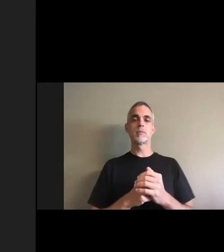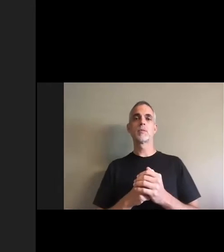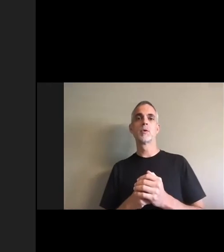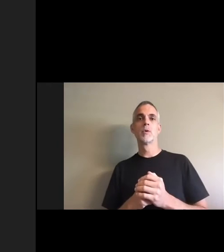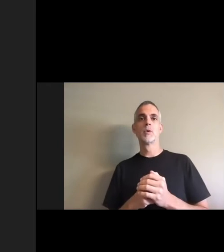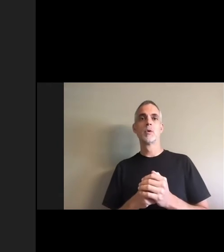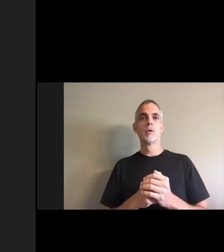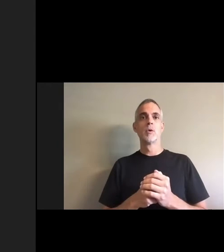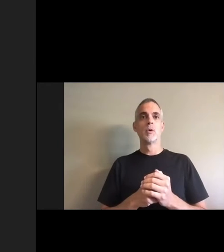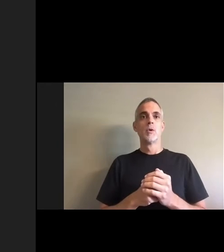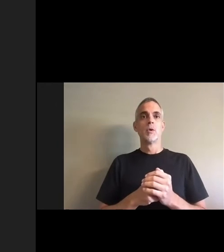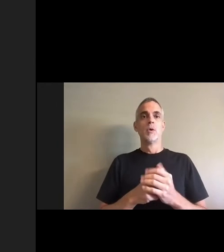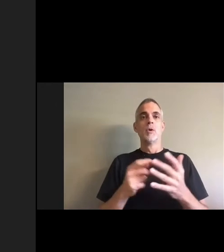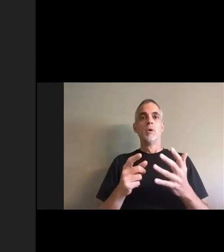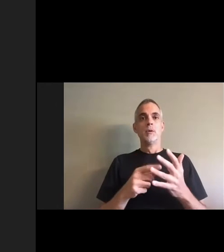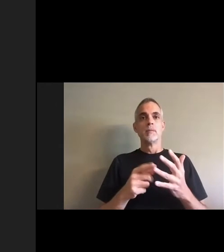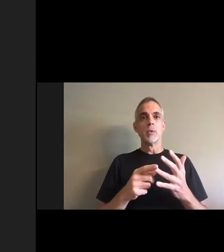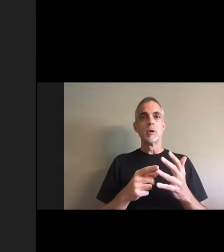this, the icon.